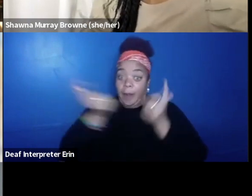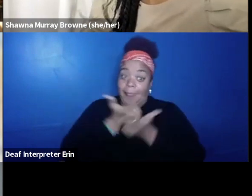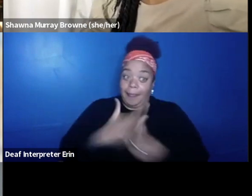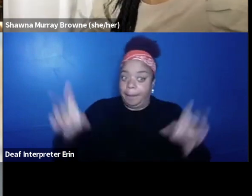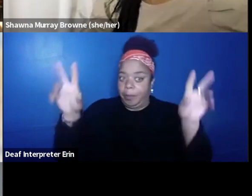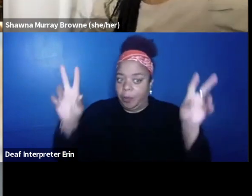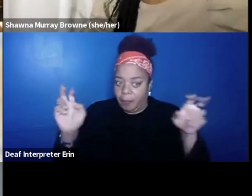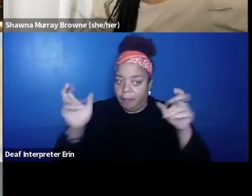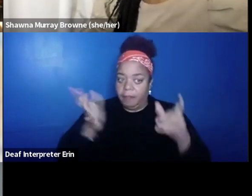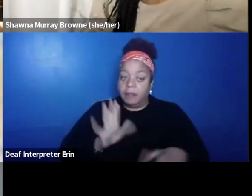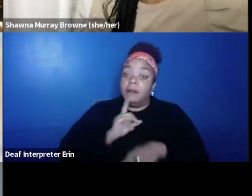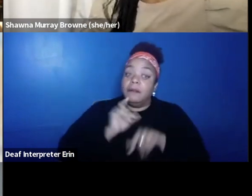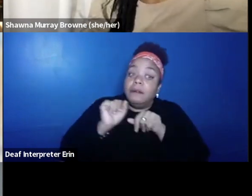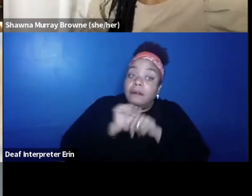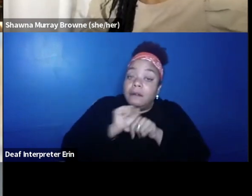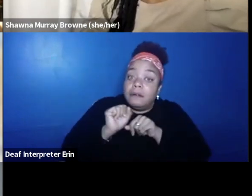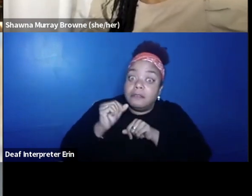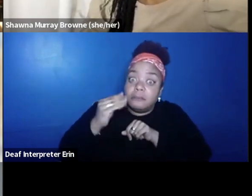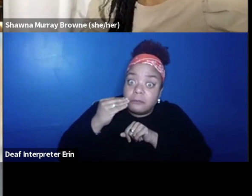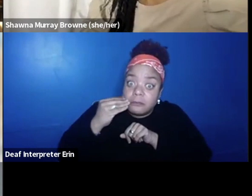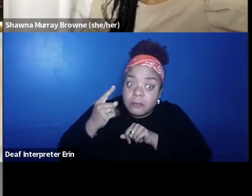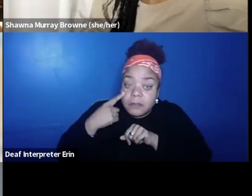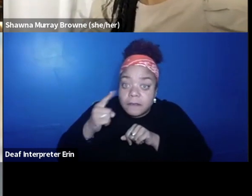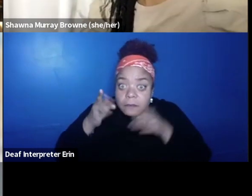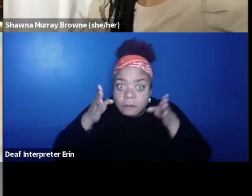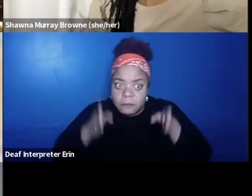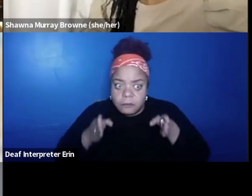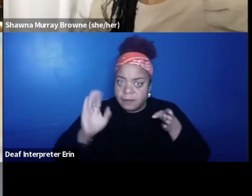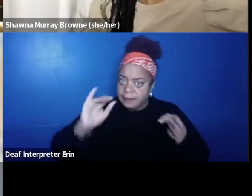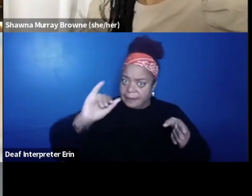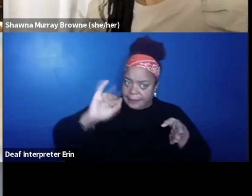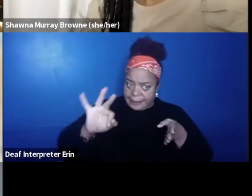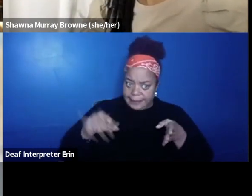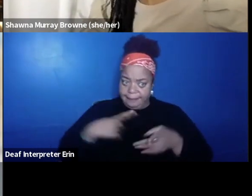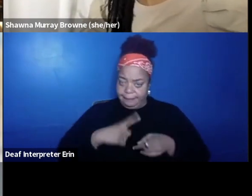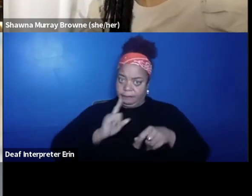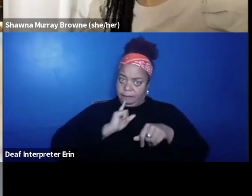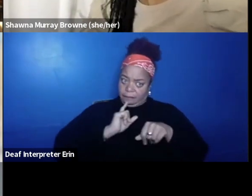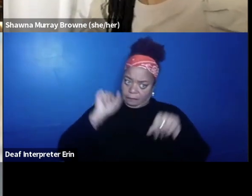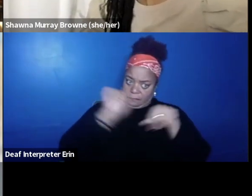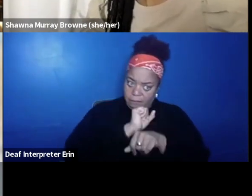are. Because if they were, then what they would say is, ain't nobody want to call 911.